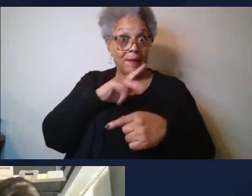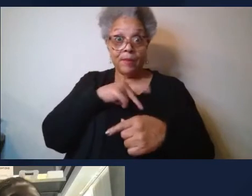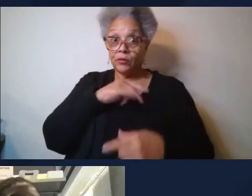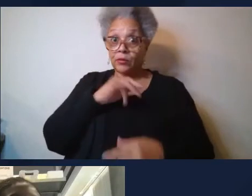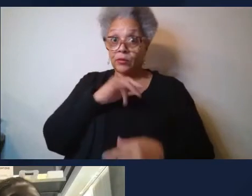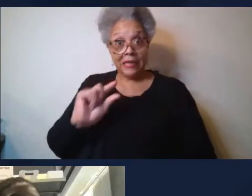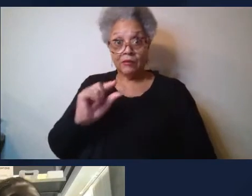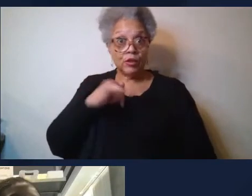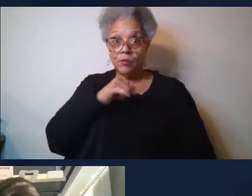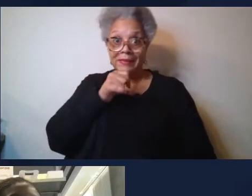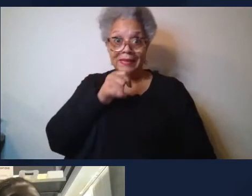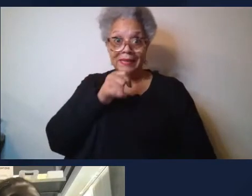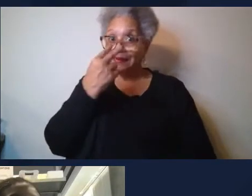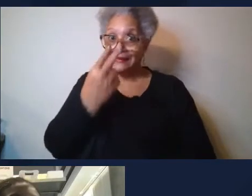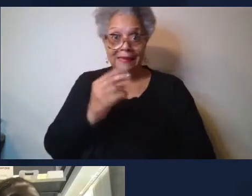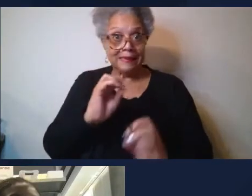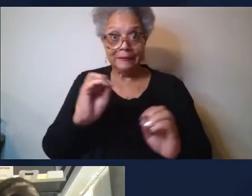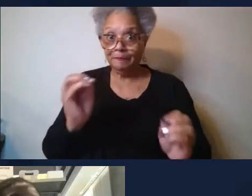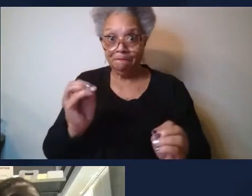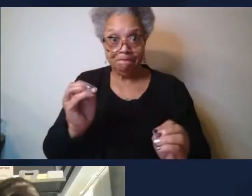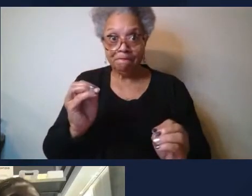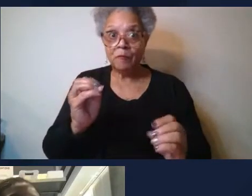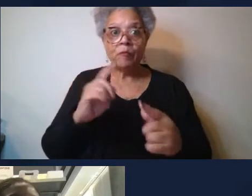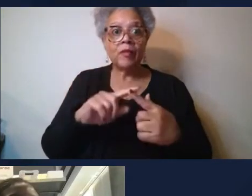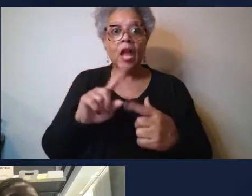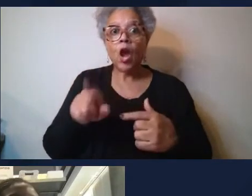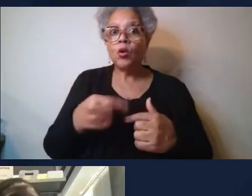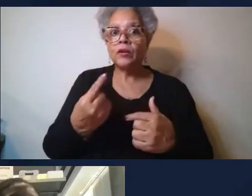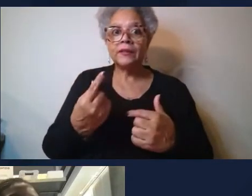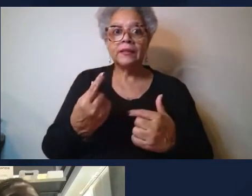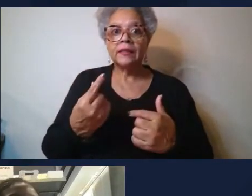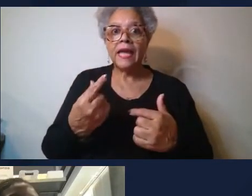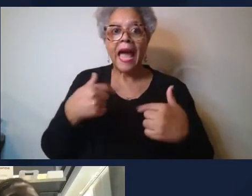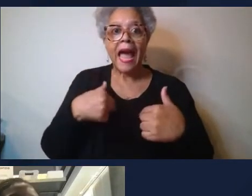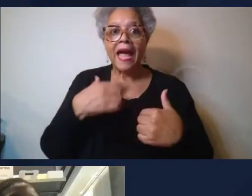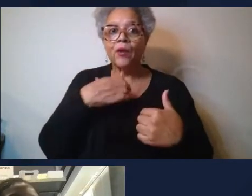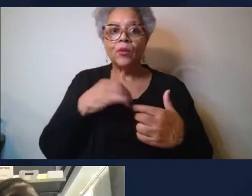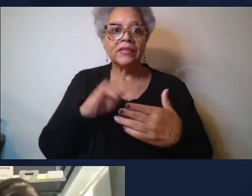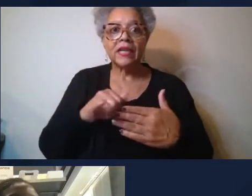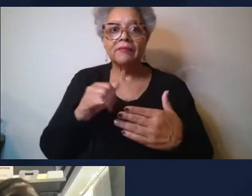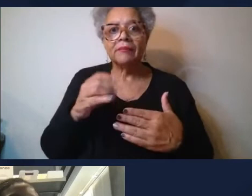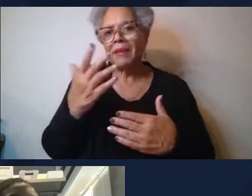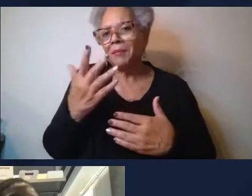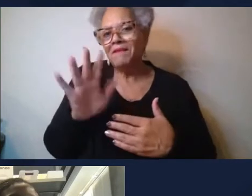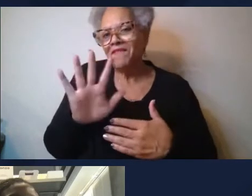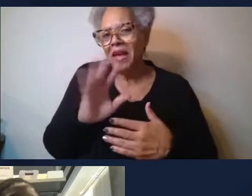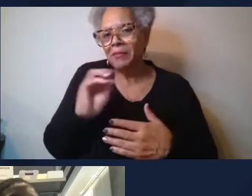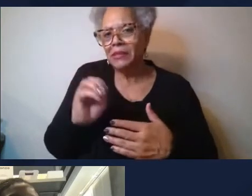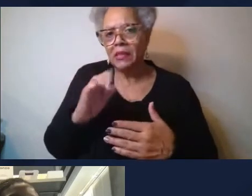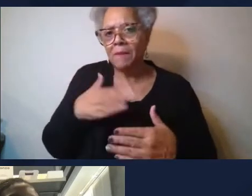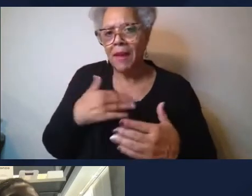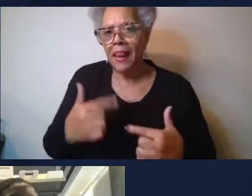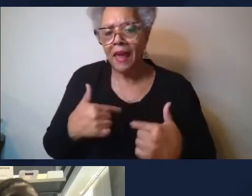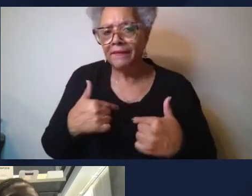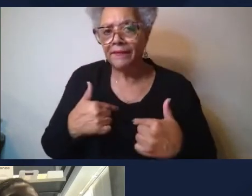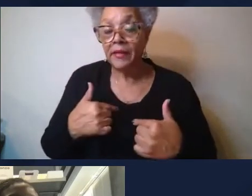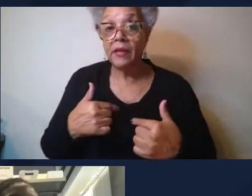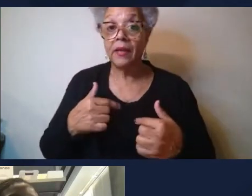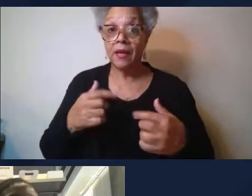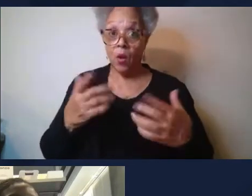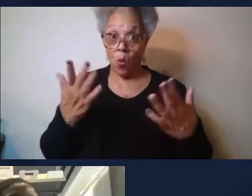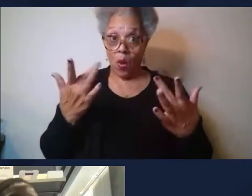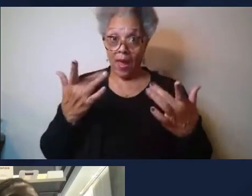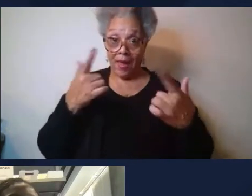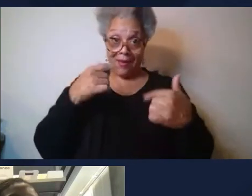of that. And even on my personal Instagram, there is only I only share maybe 5% of my life. And that's because as a person, for